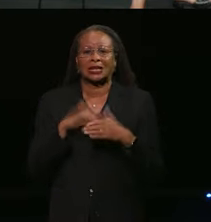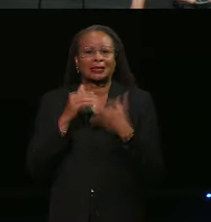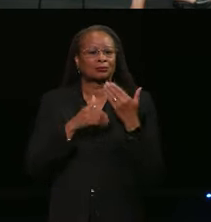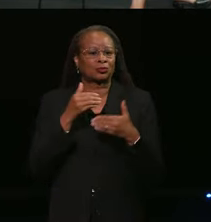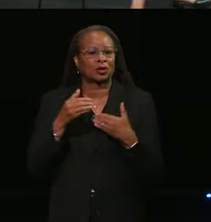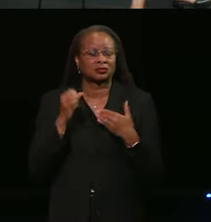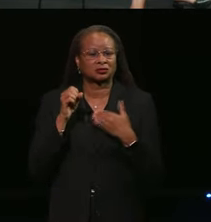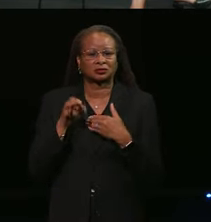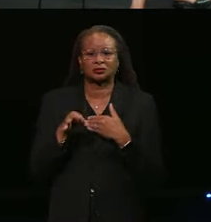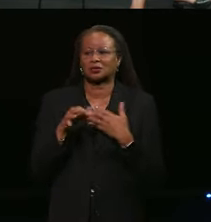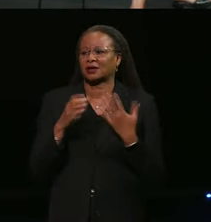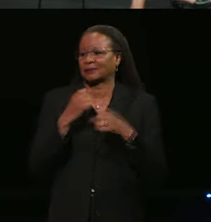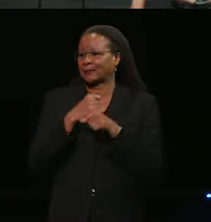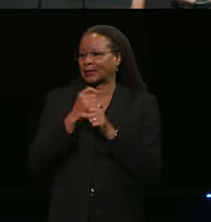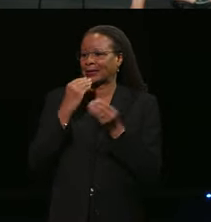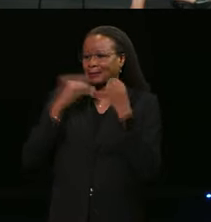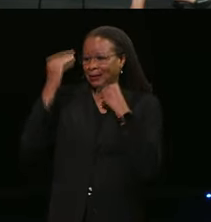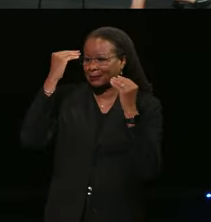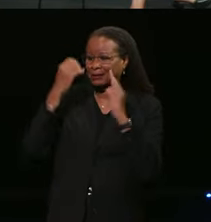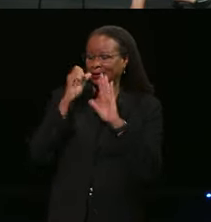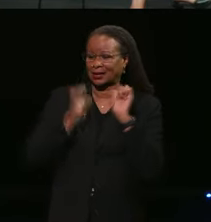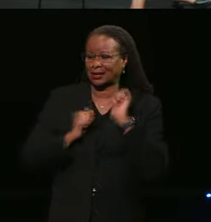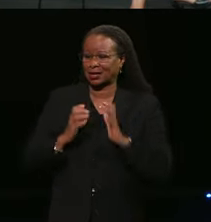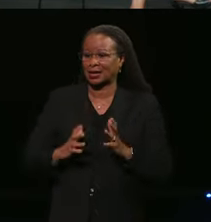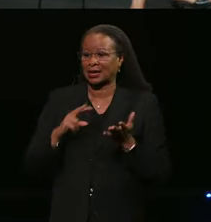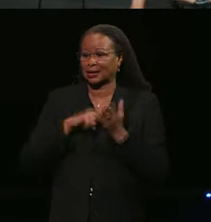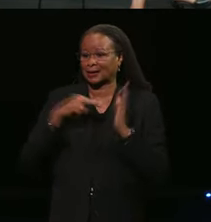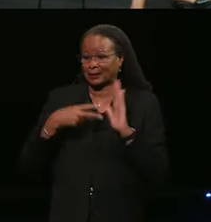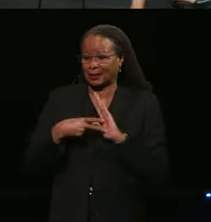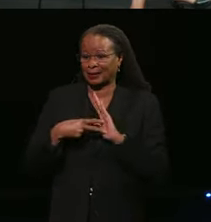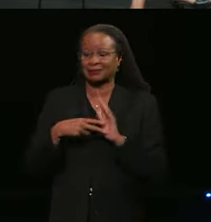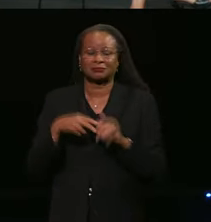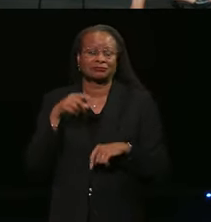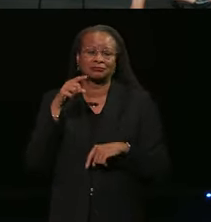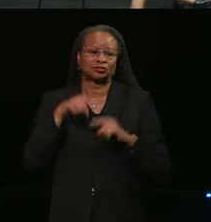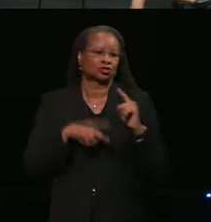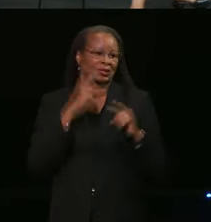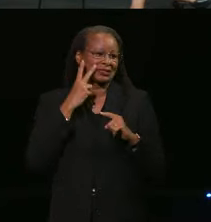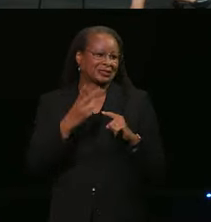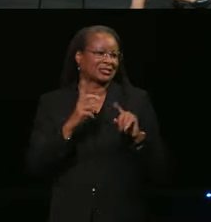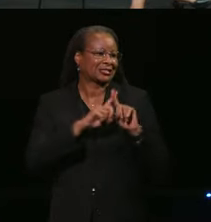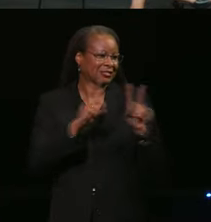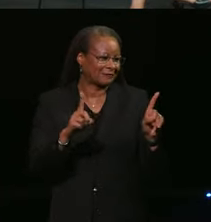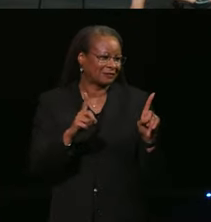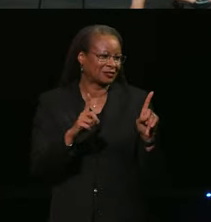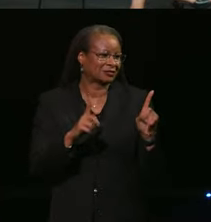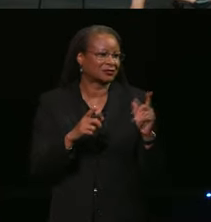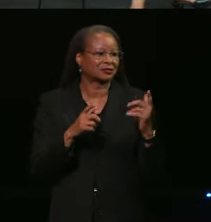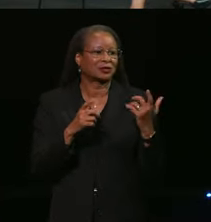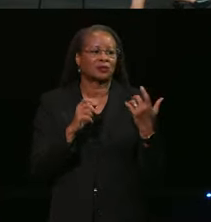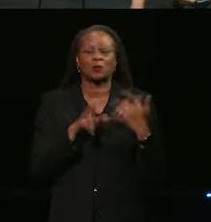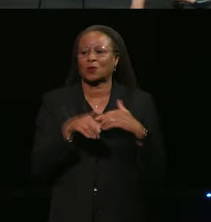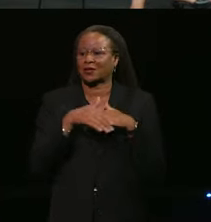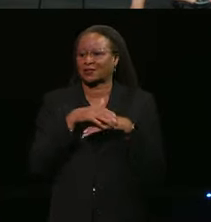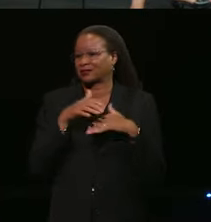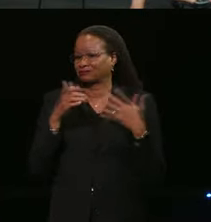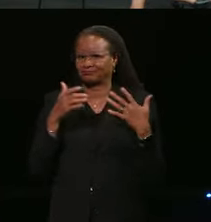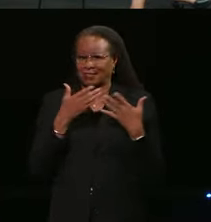process of the makeup on the actors. That means that you cannot see the difference or steps that doesn't work.